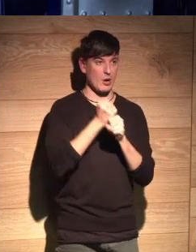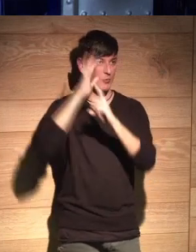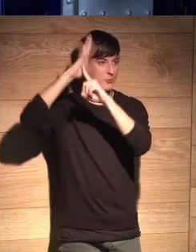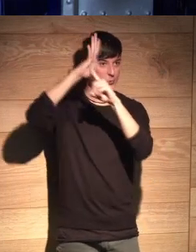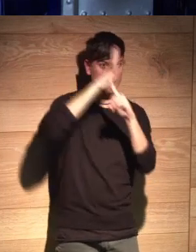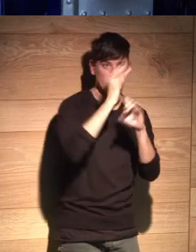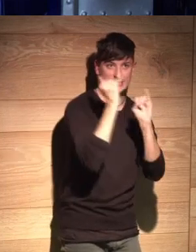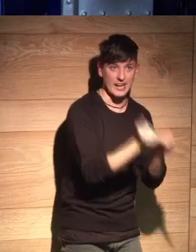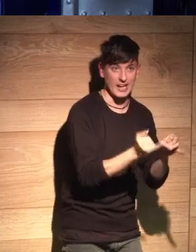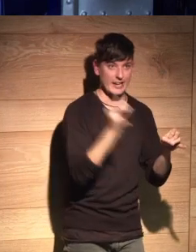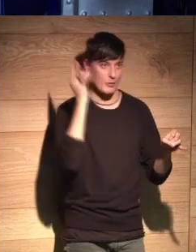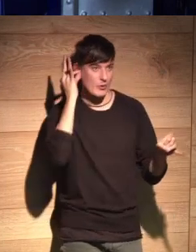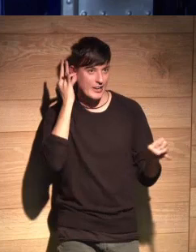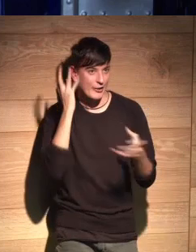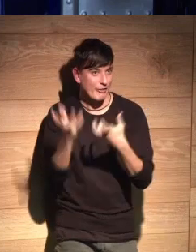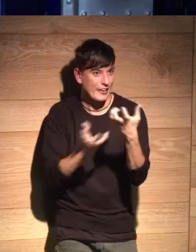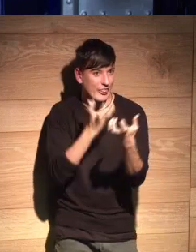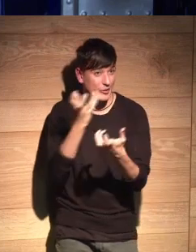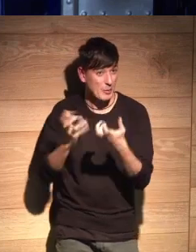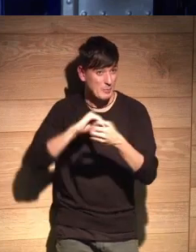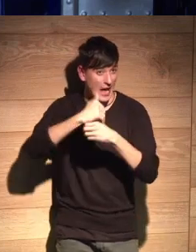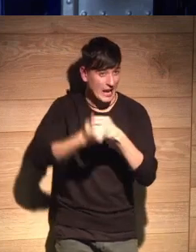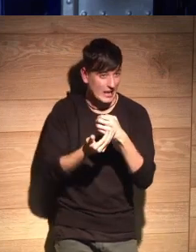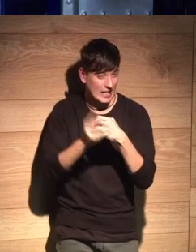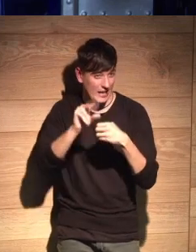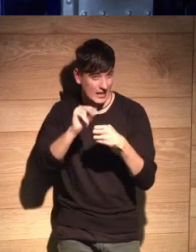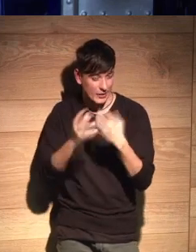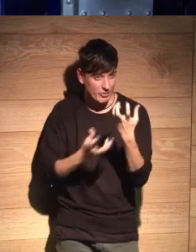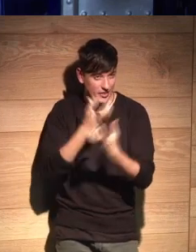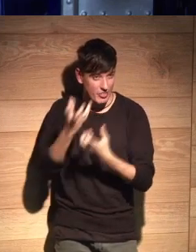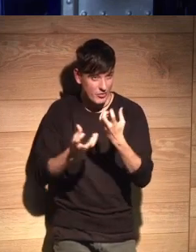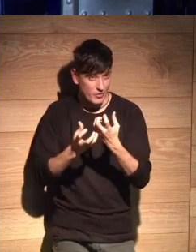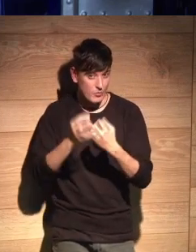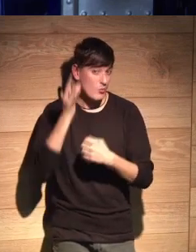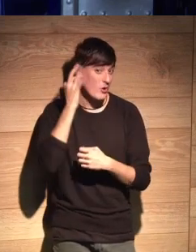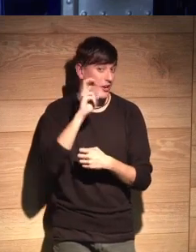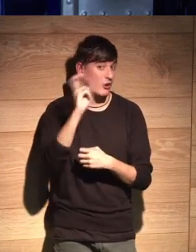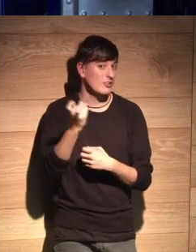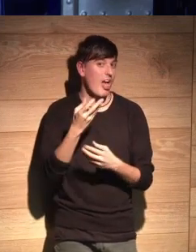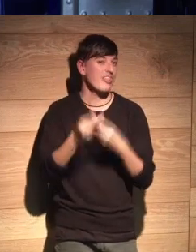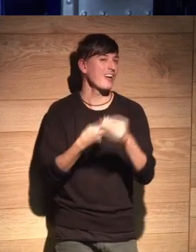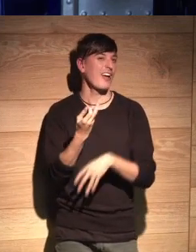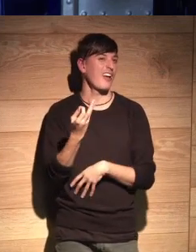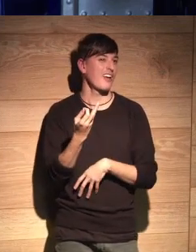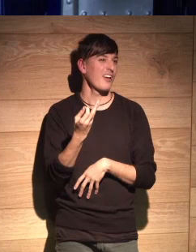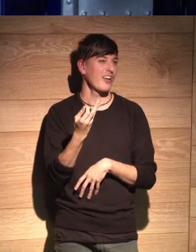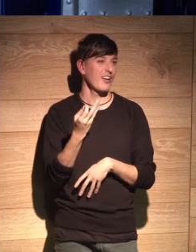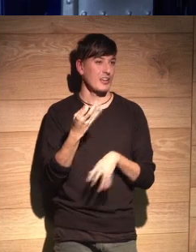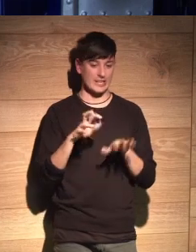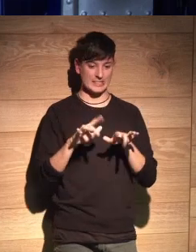home in a helicopter, and the lady is just making the bread for dinner. And the other lady that is there is